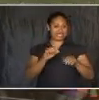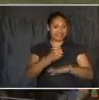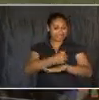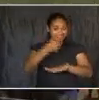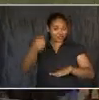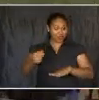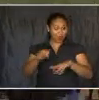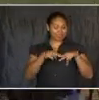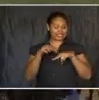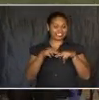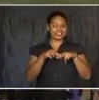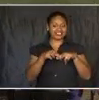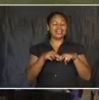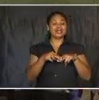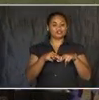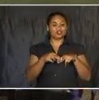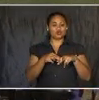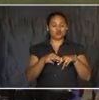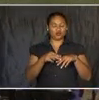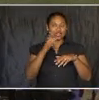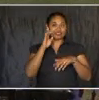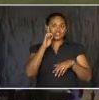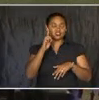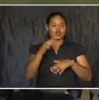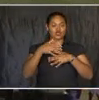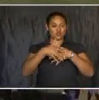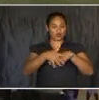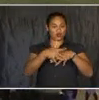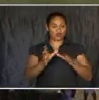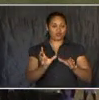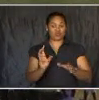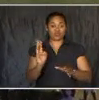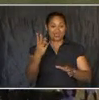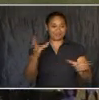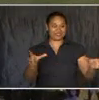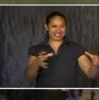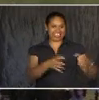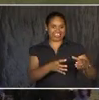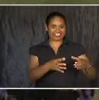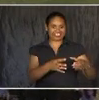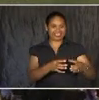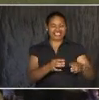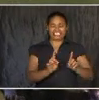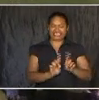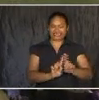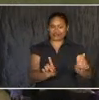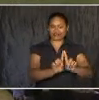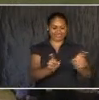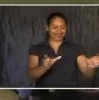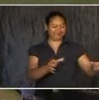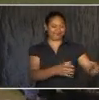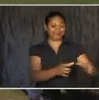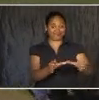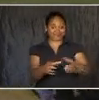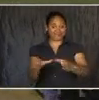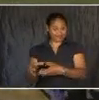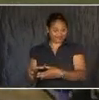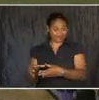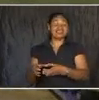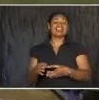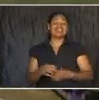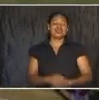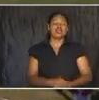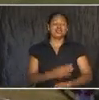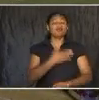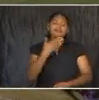non rasalur ti ko na nonda sotia leoni ka tulu di mate balu karra tokan non rayo mata-mata marotaki kita pa bina tala kina baglebu